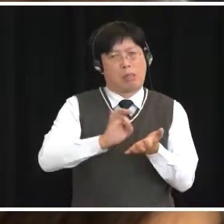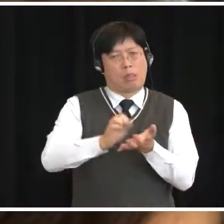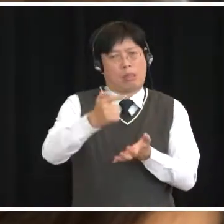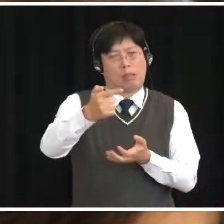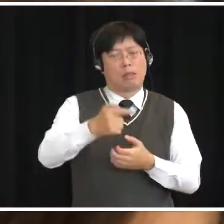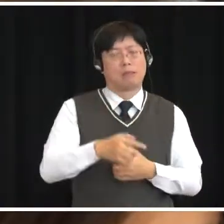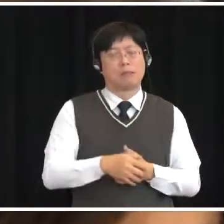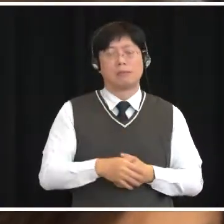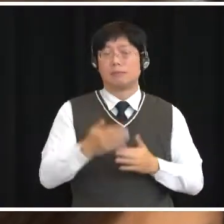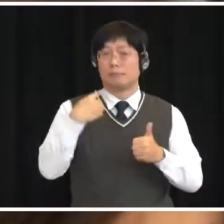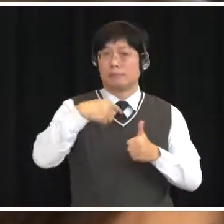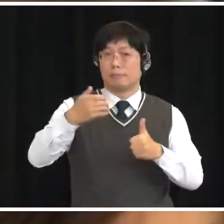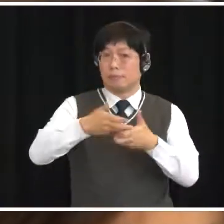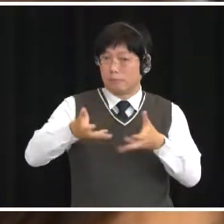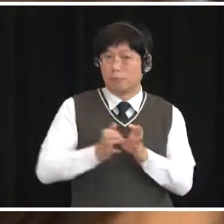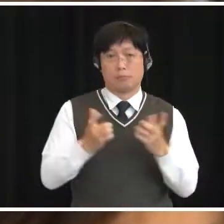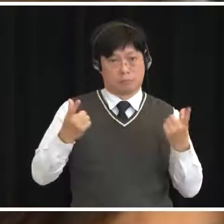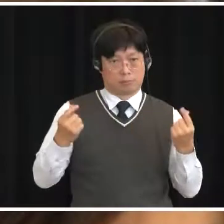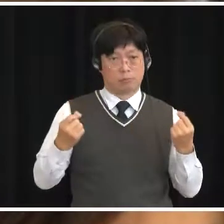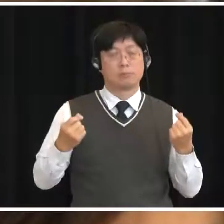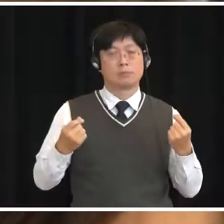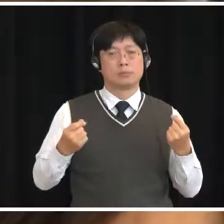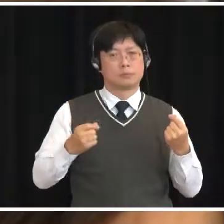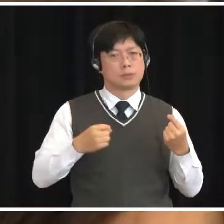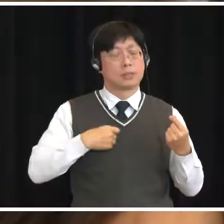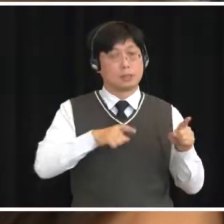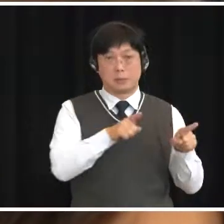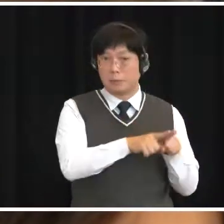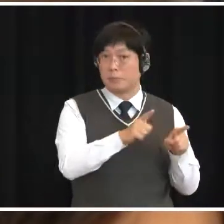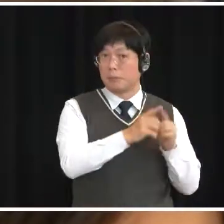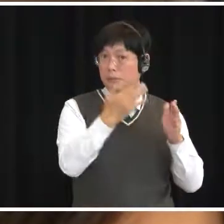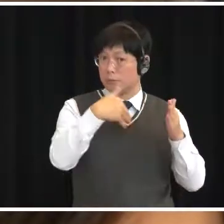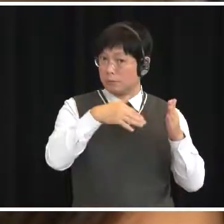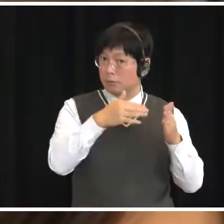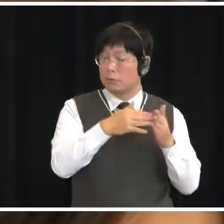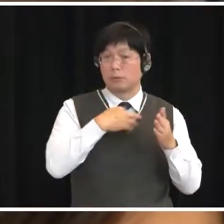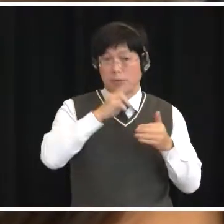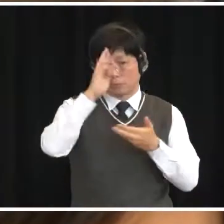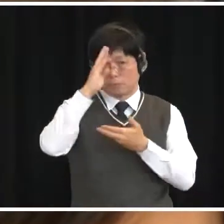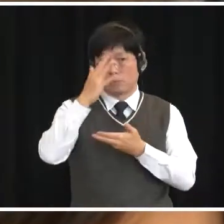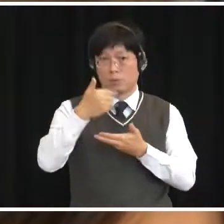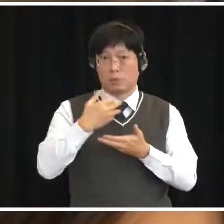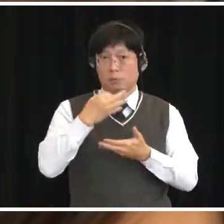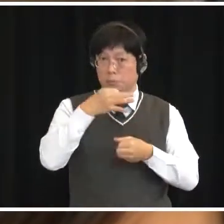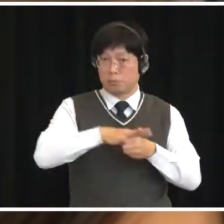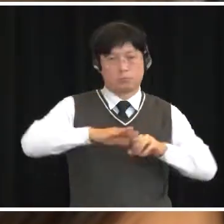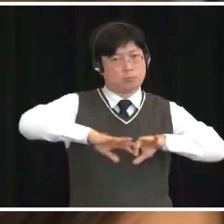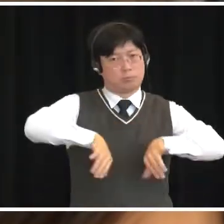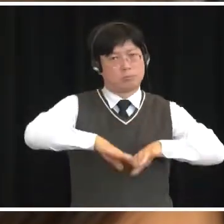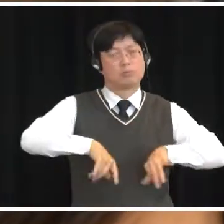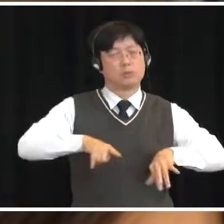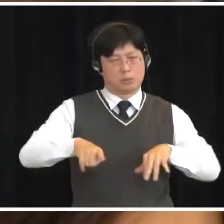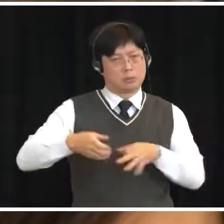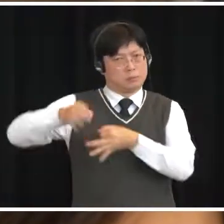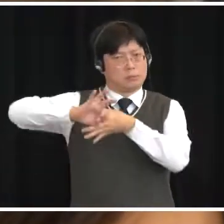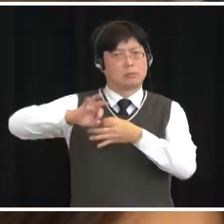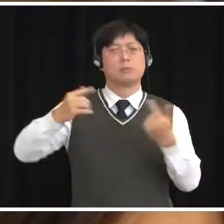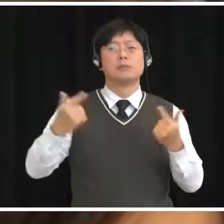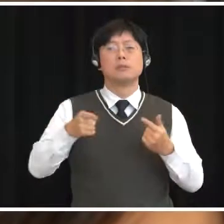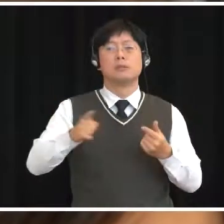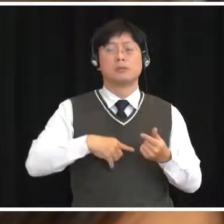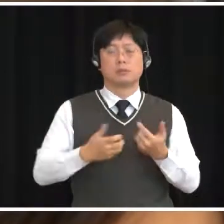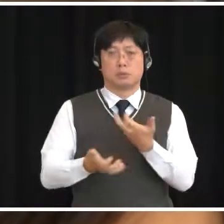lunch meals at rural schools, the cost of preparing such lunch meals at the rural area is